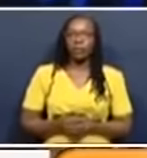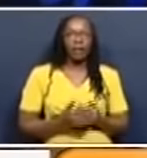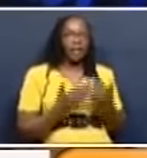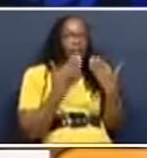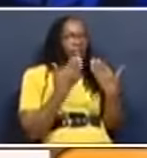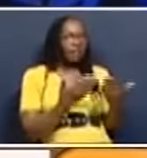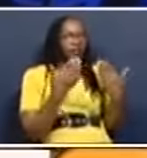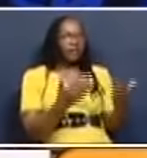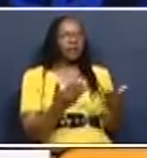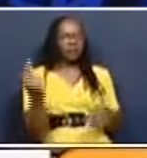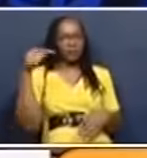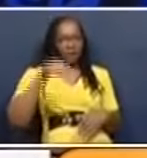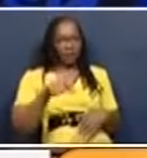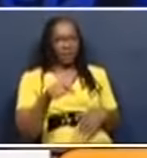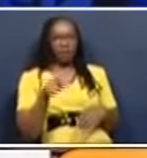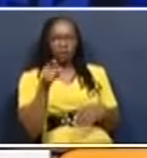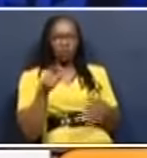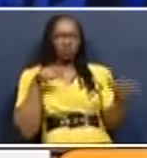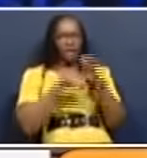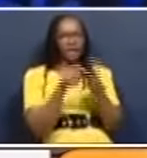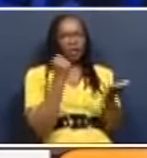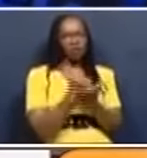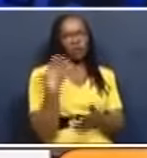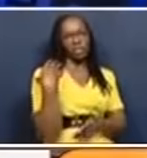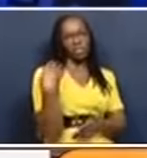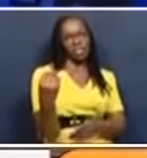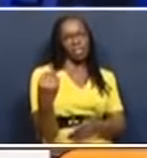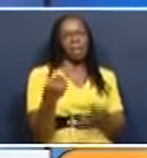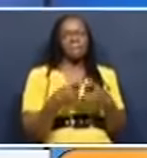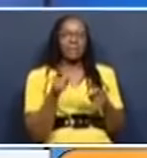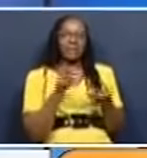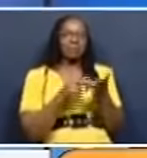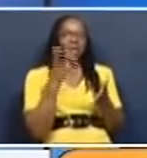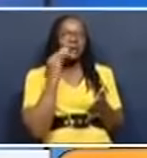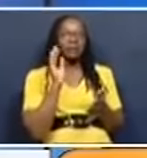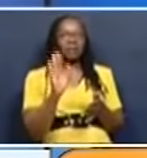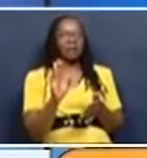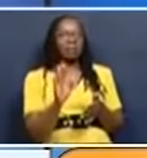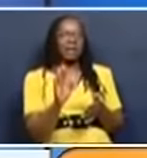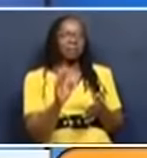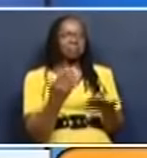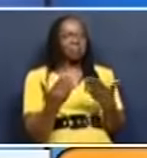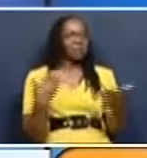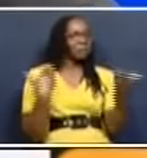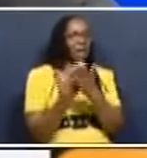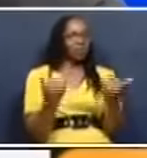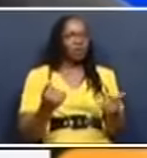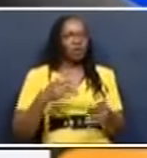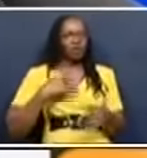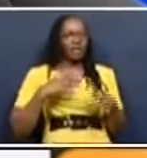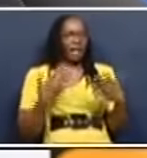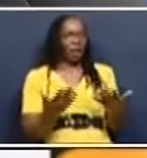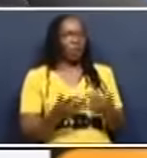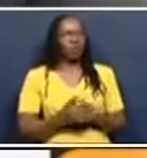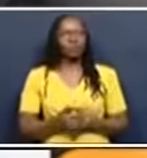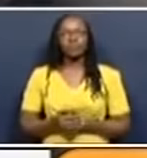job already. Nothing really, it's not enough to talk about experience, really. But how has it been so far for you? Thank you so much, Mr. Hussein.